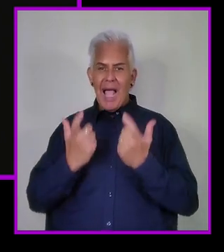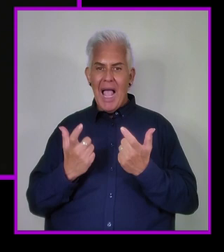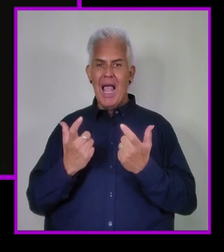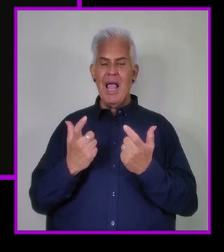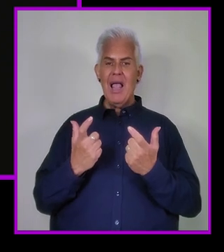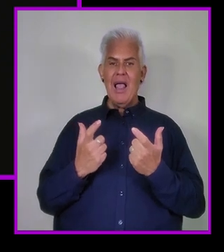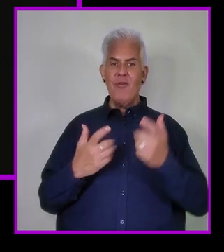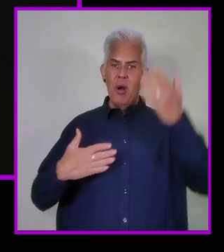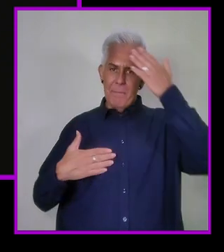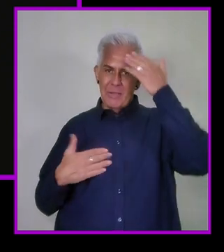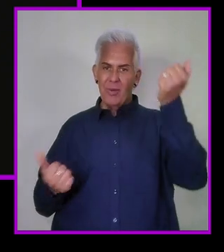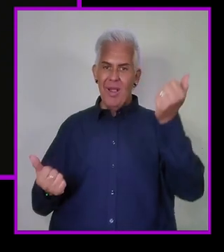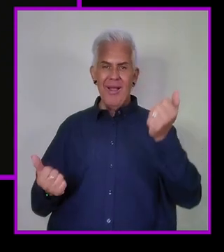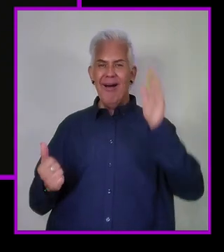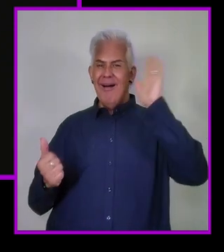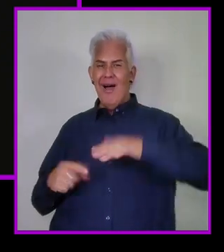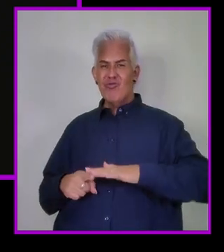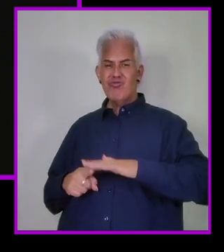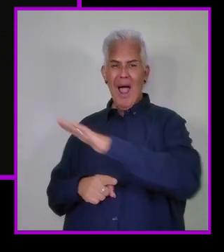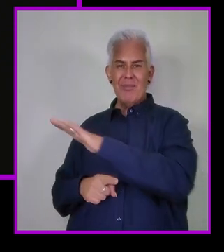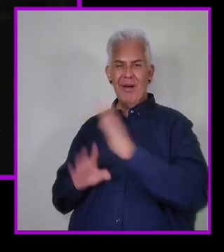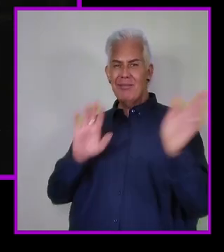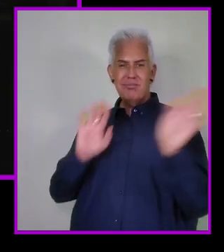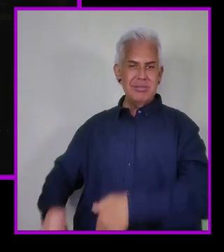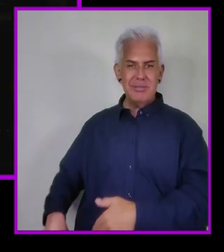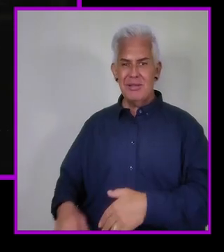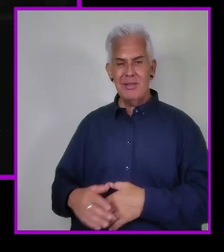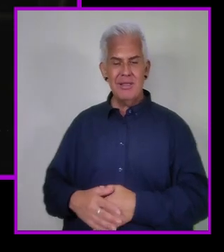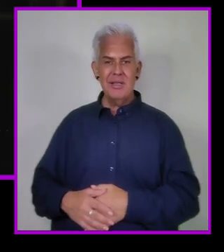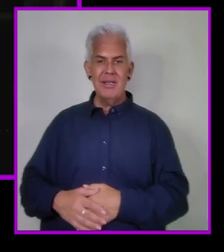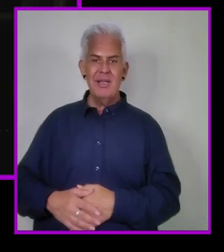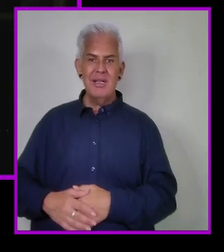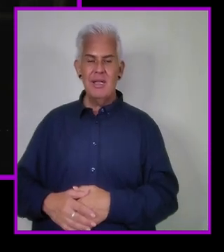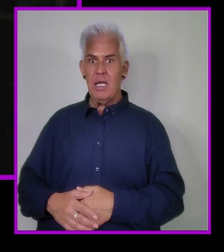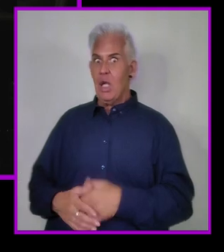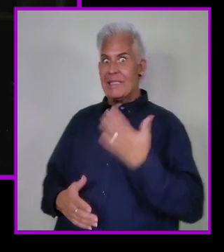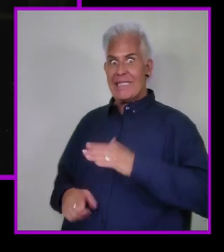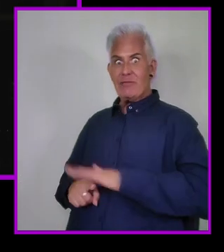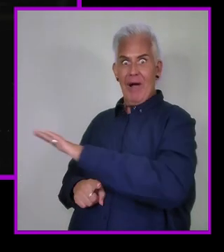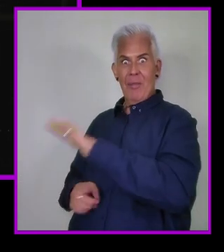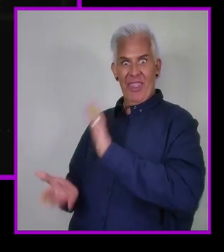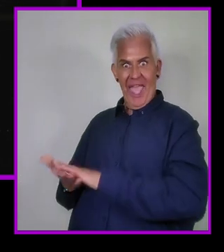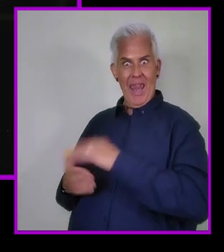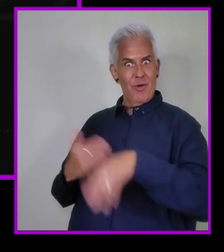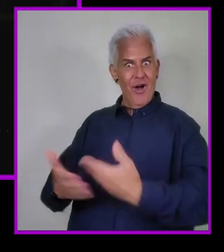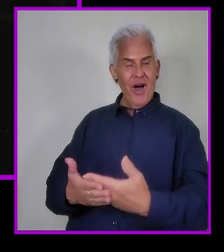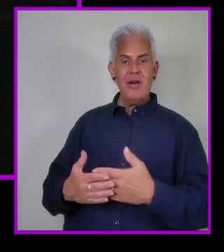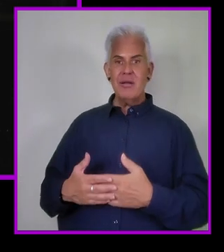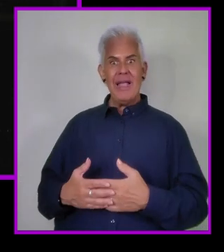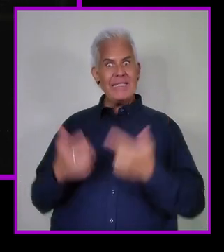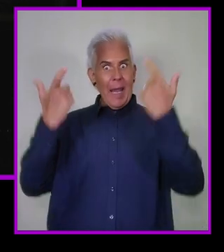the mental health of, you know, forget the ramps, just forget the ramps. Like, how you don't forget them, put them in and then move on. Like, it's a